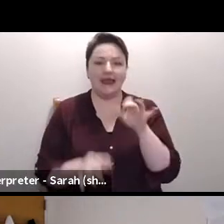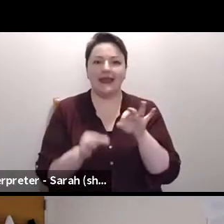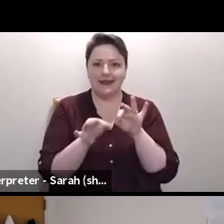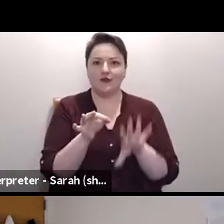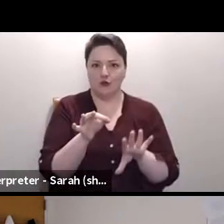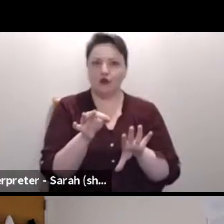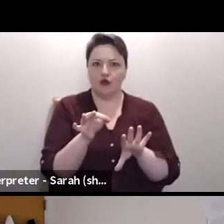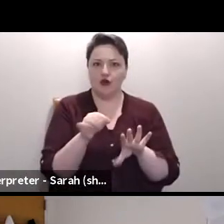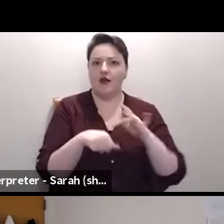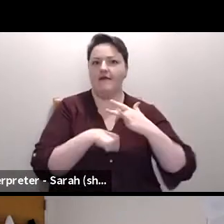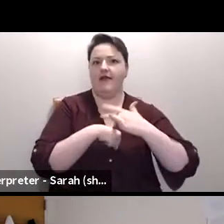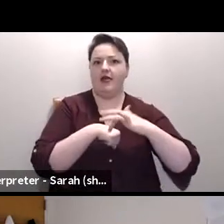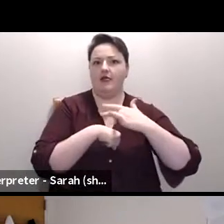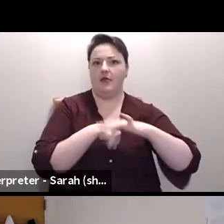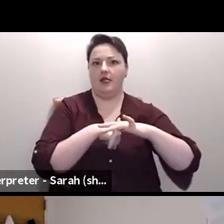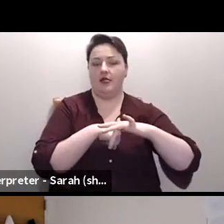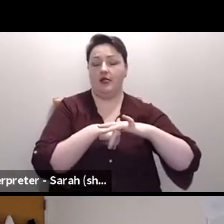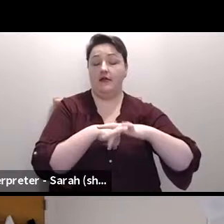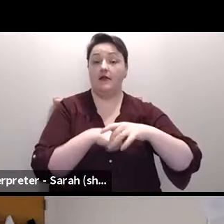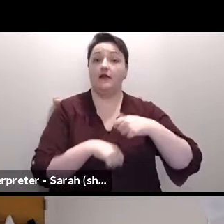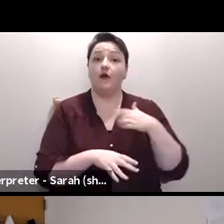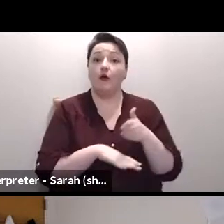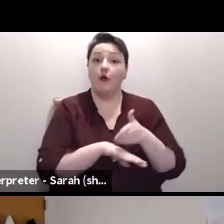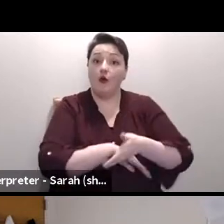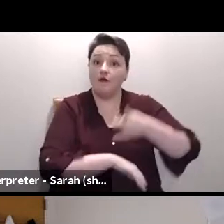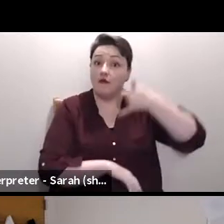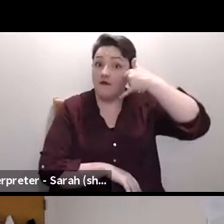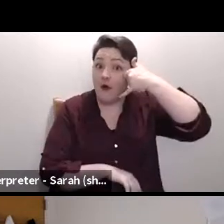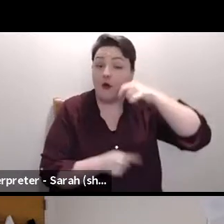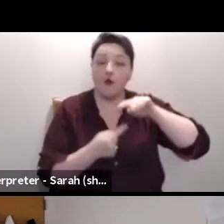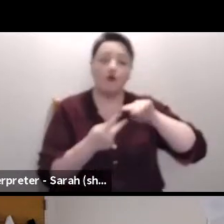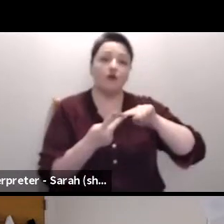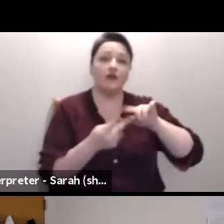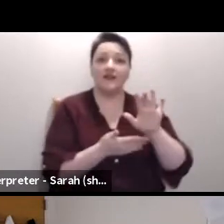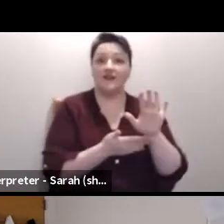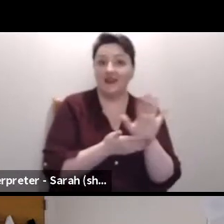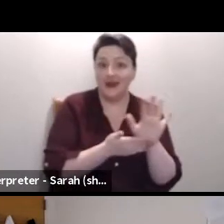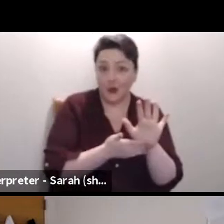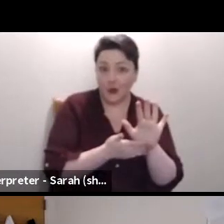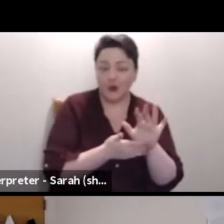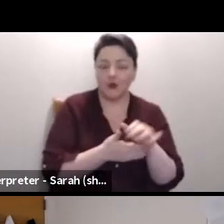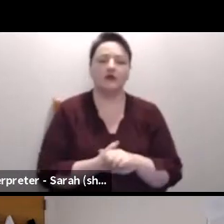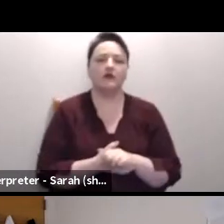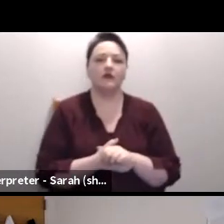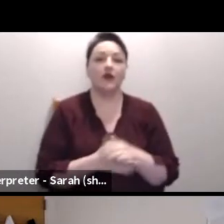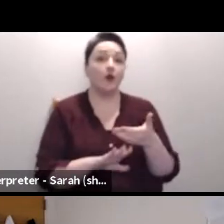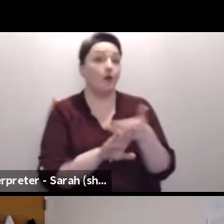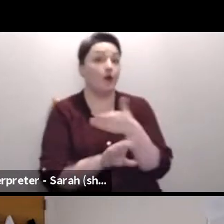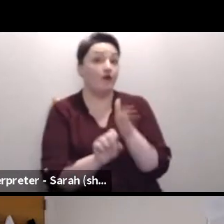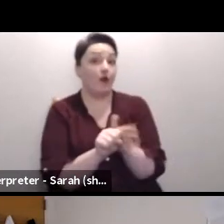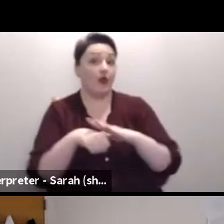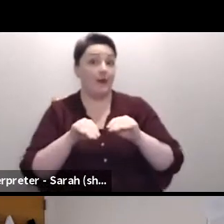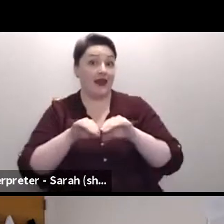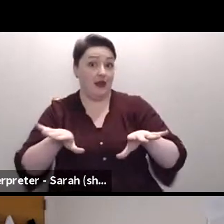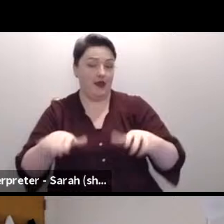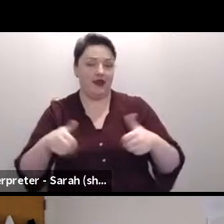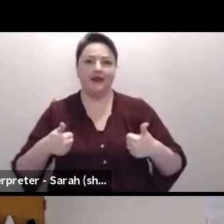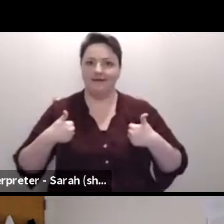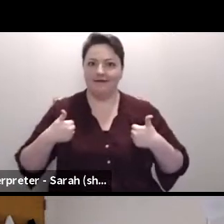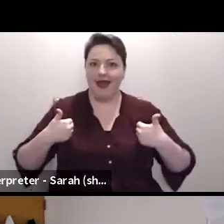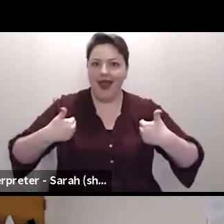interpreters available, either by phone, video, and before the pandemic, we had live